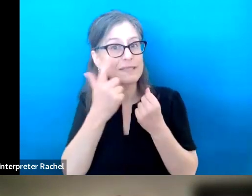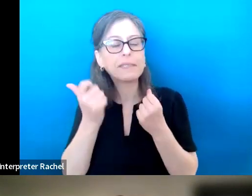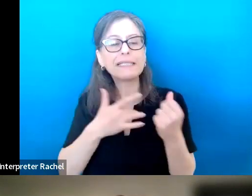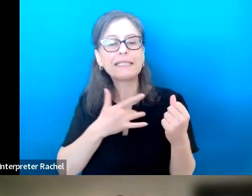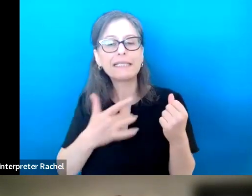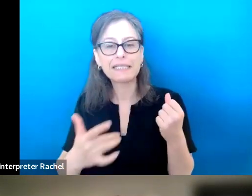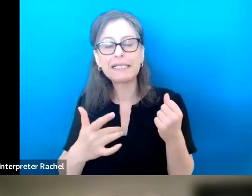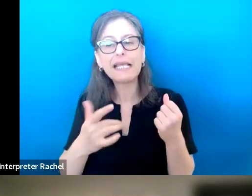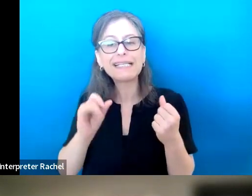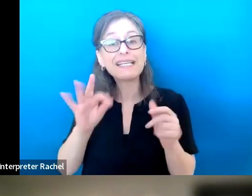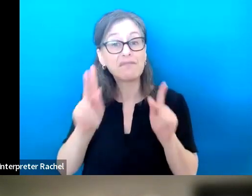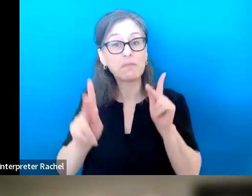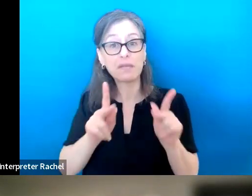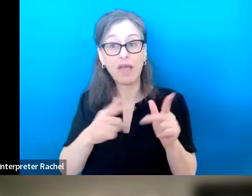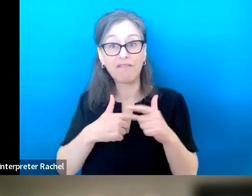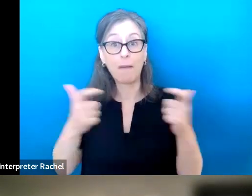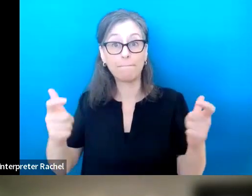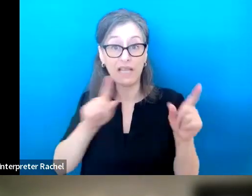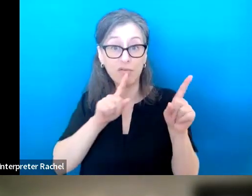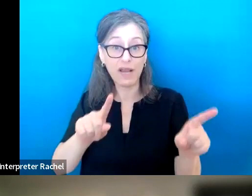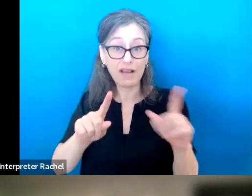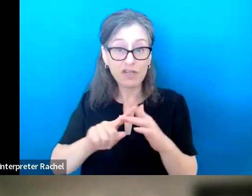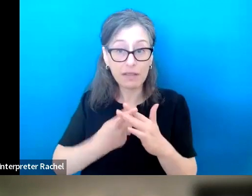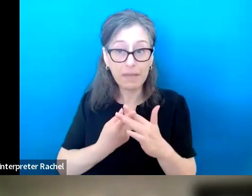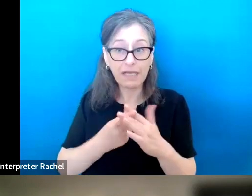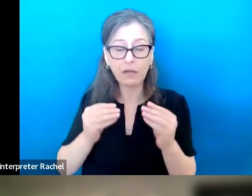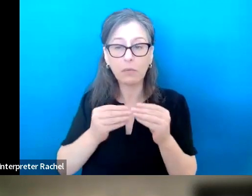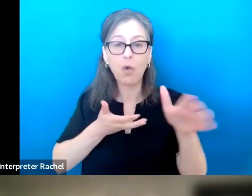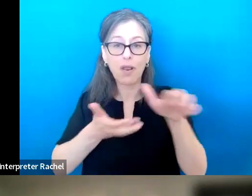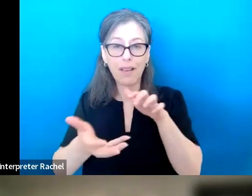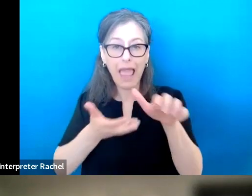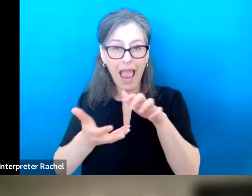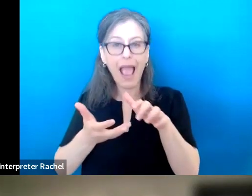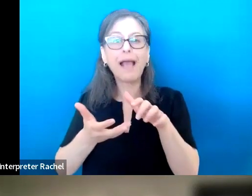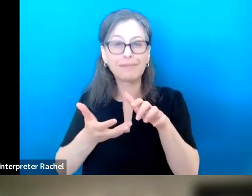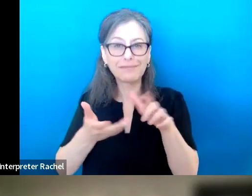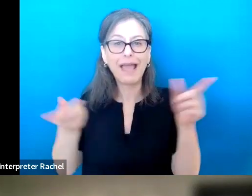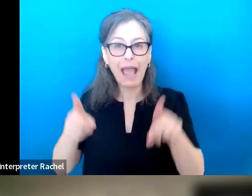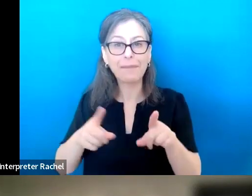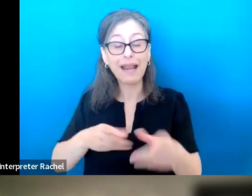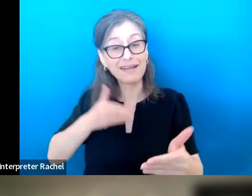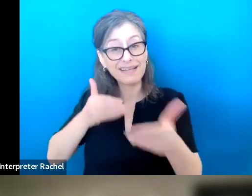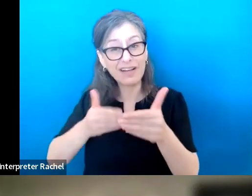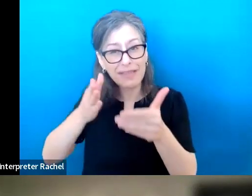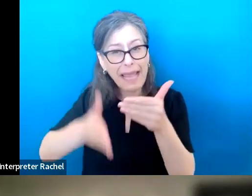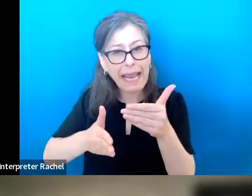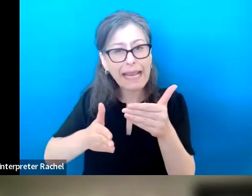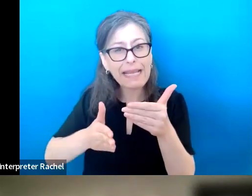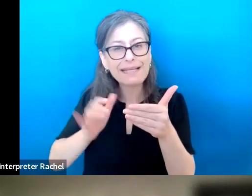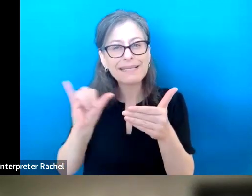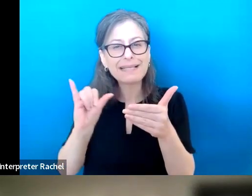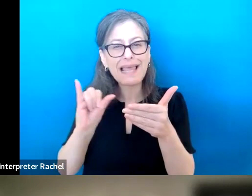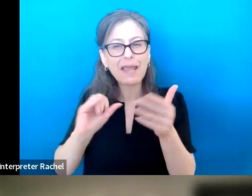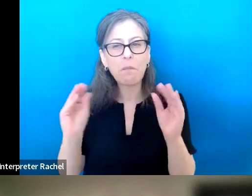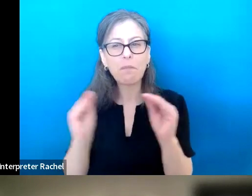be that if people have a really big reaction at the beginning, the more laughter that we get, by the time we get to the end, there's almost